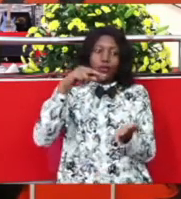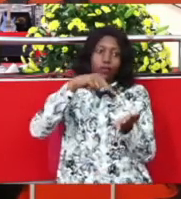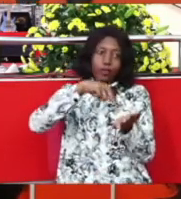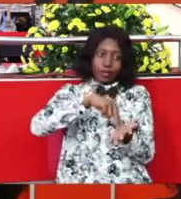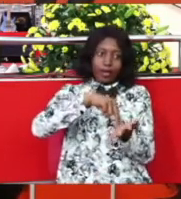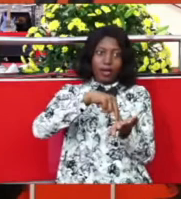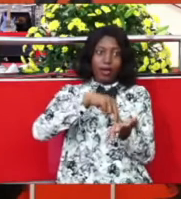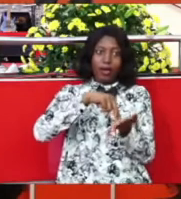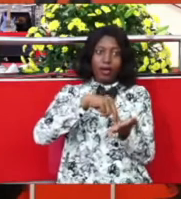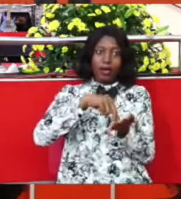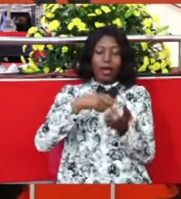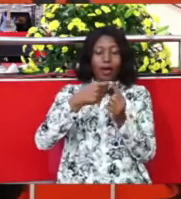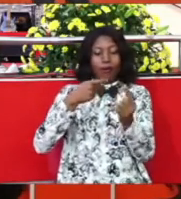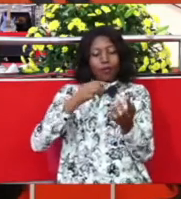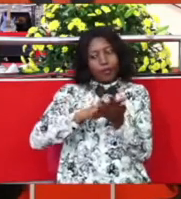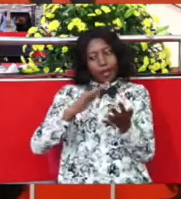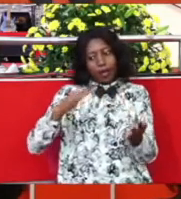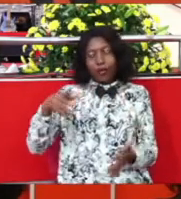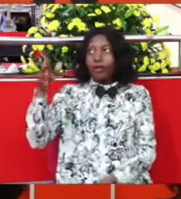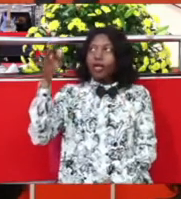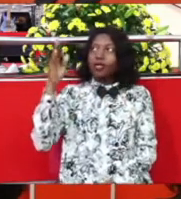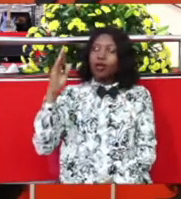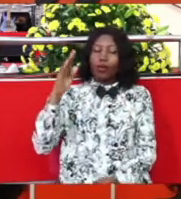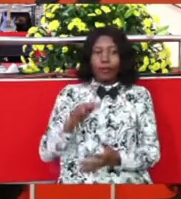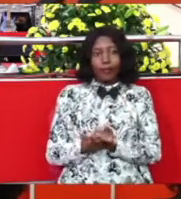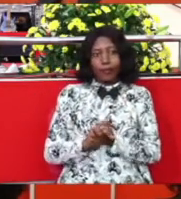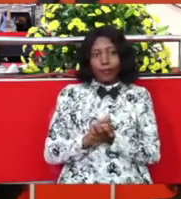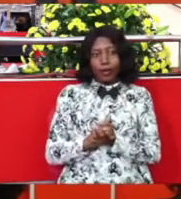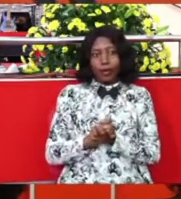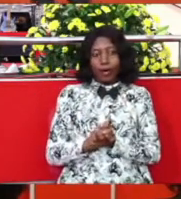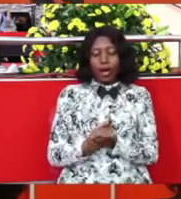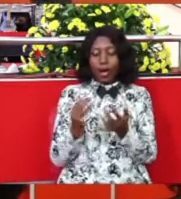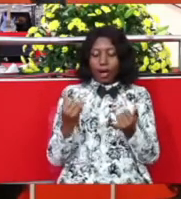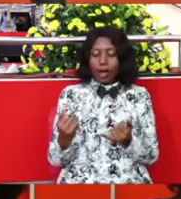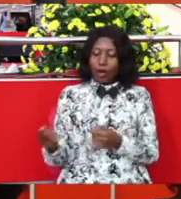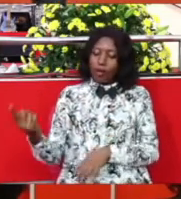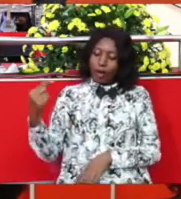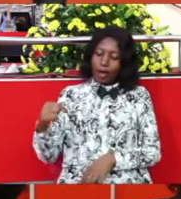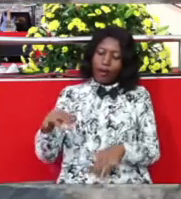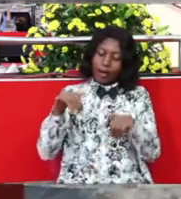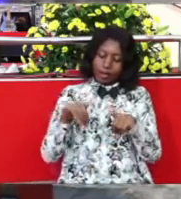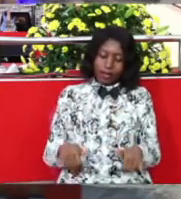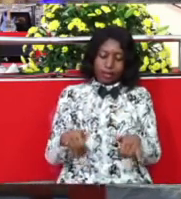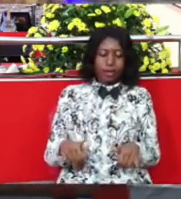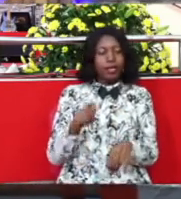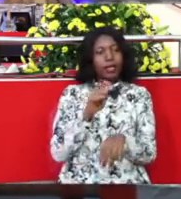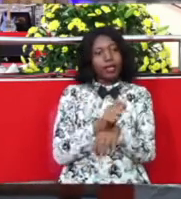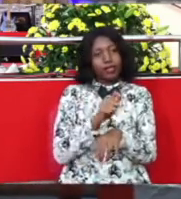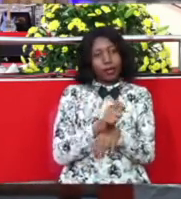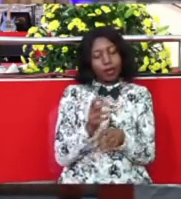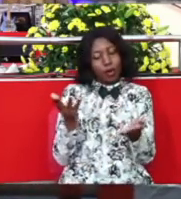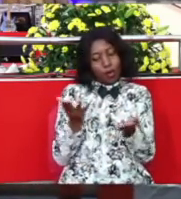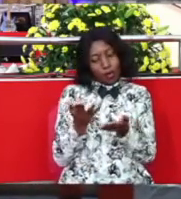Mungu inuka. From his glorious home. Kwa sababu ya utukufu wa nyumba yake. And come and dwell in that place. Na uje ukaweze kuishi mahali pale. That he had created